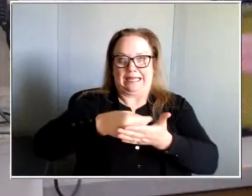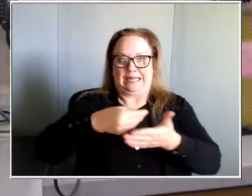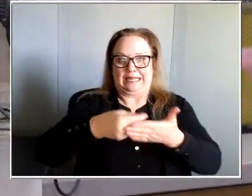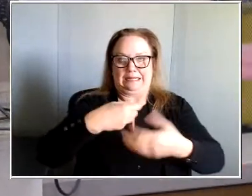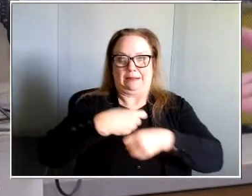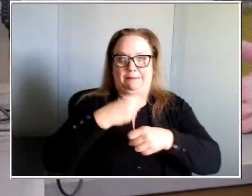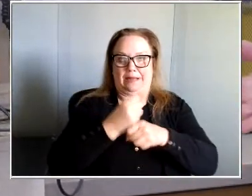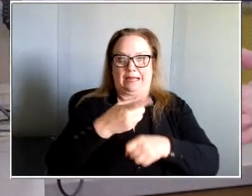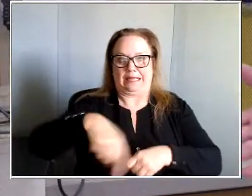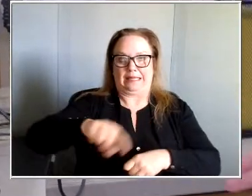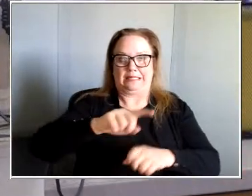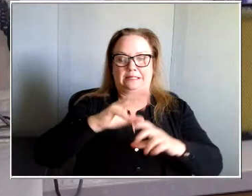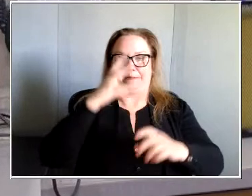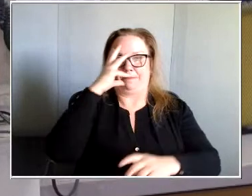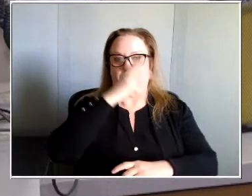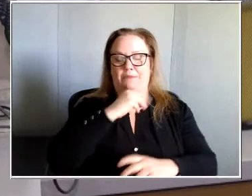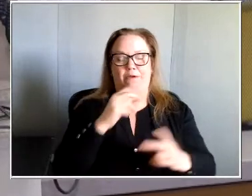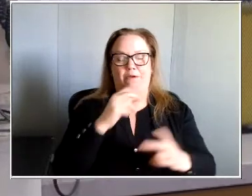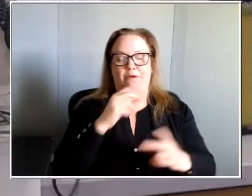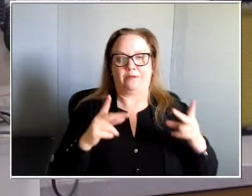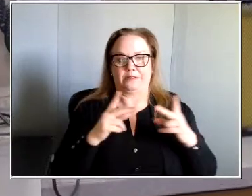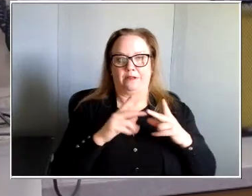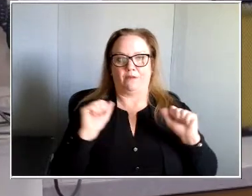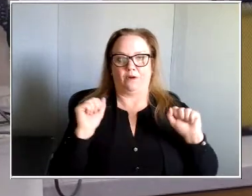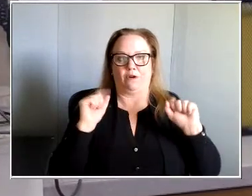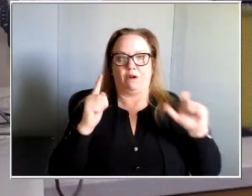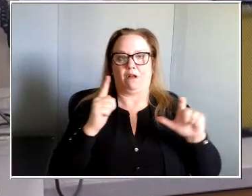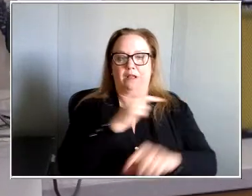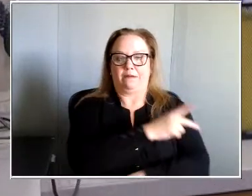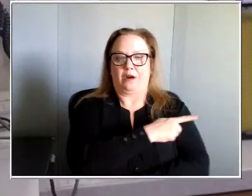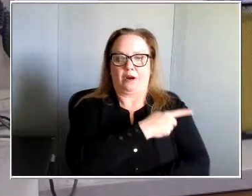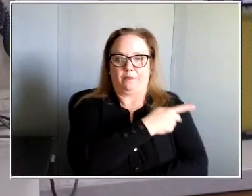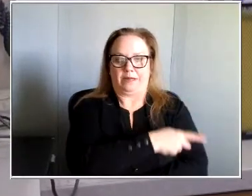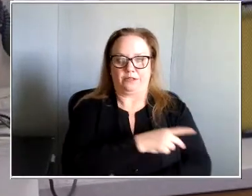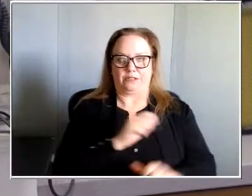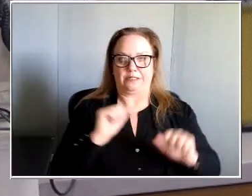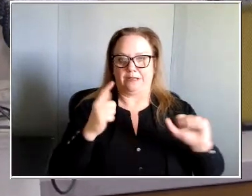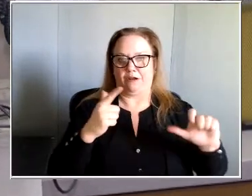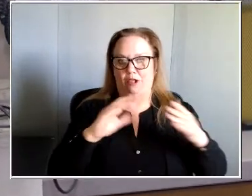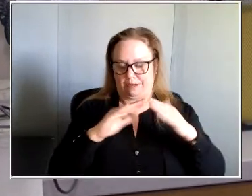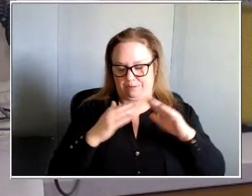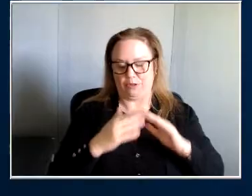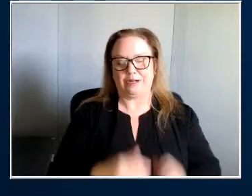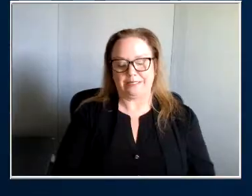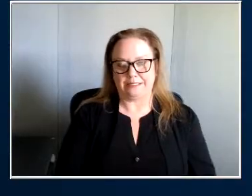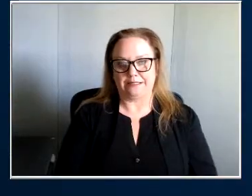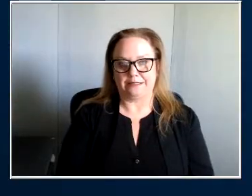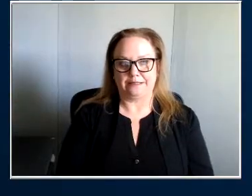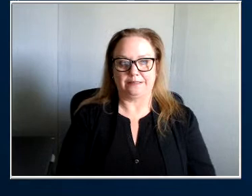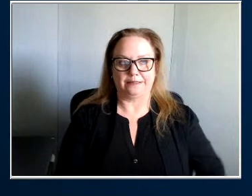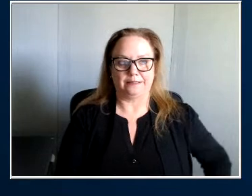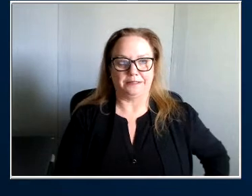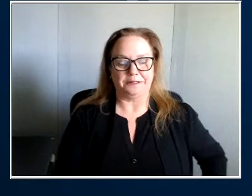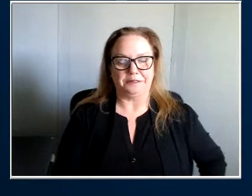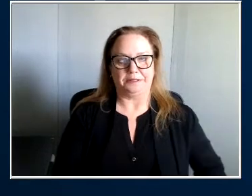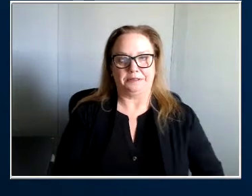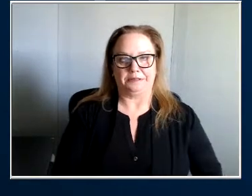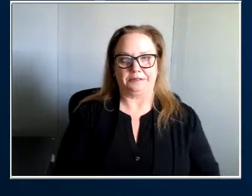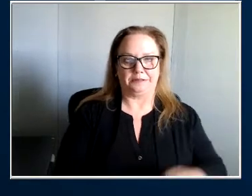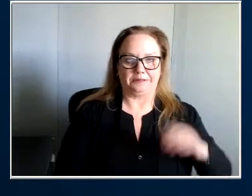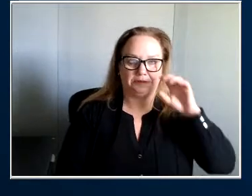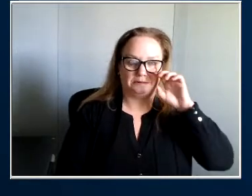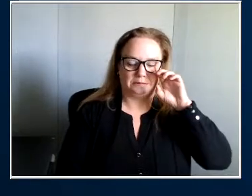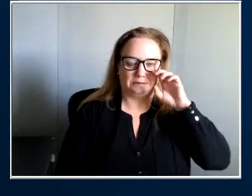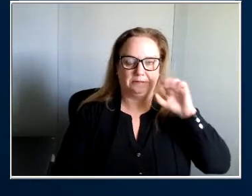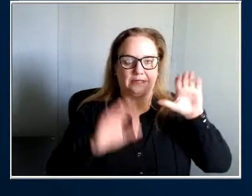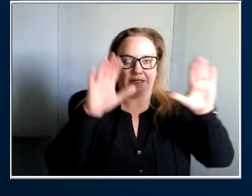this beautiful facility for all our patients in all communities. Yeah, that's really great,